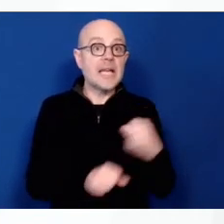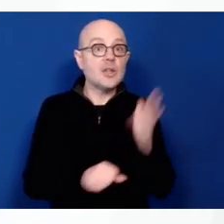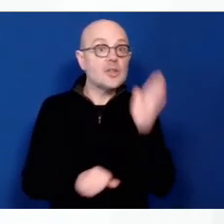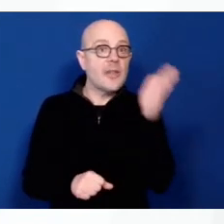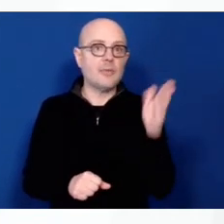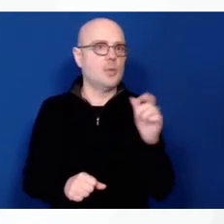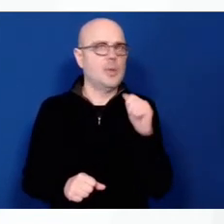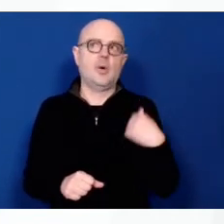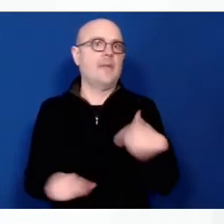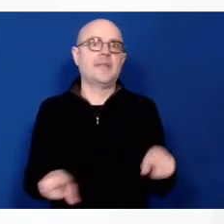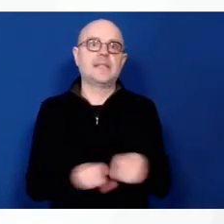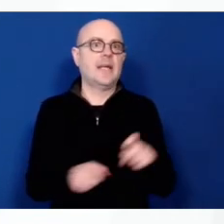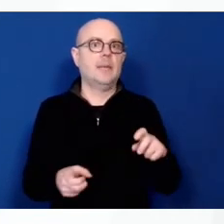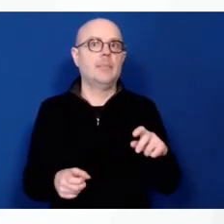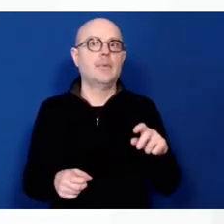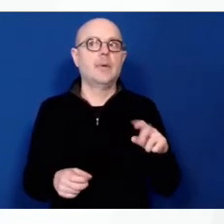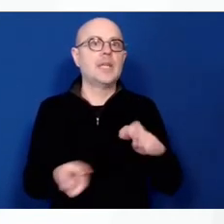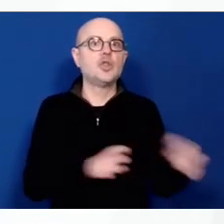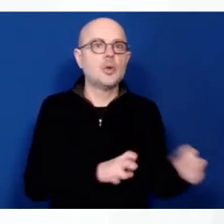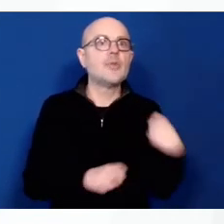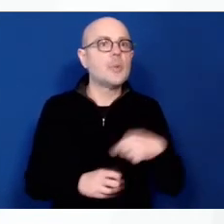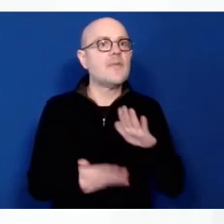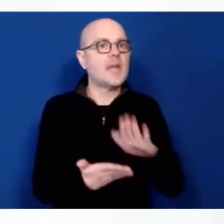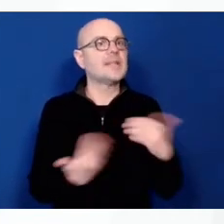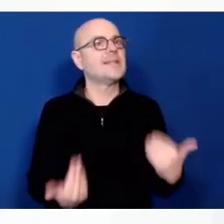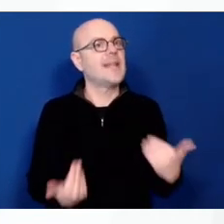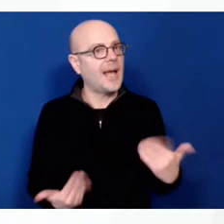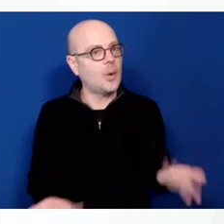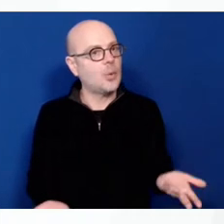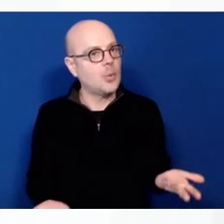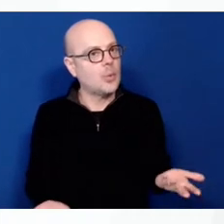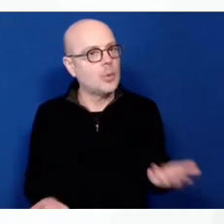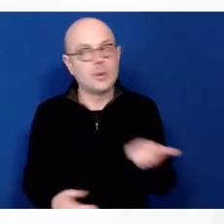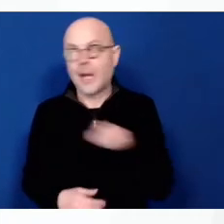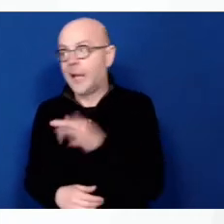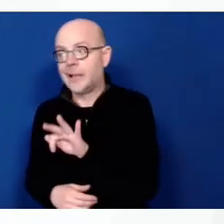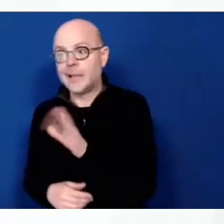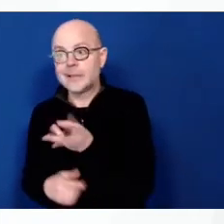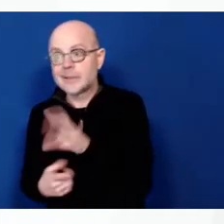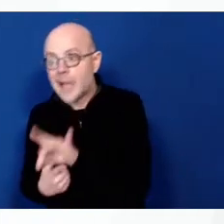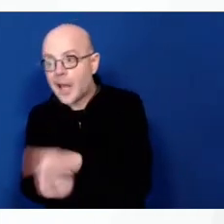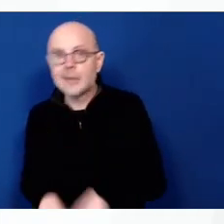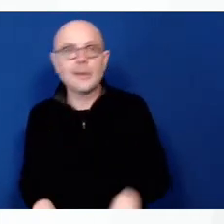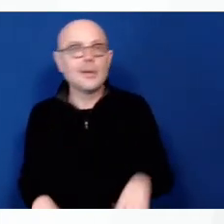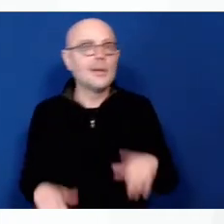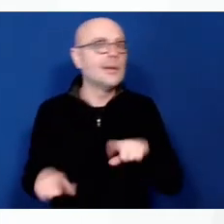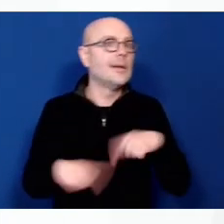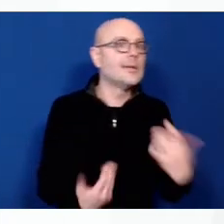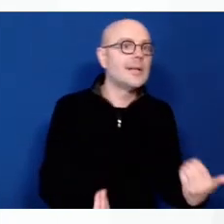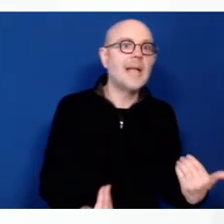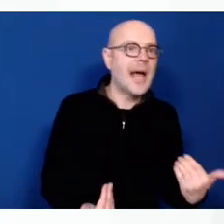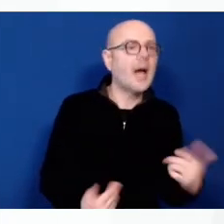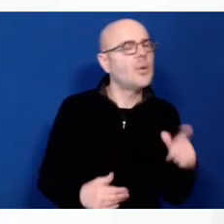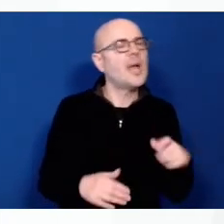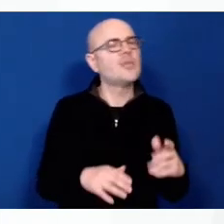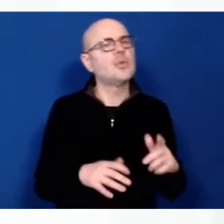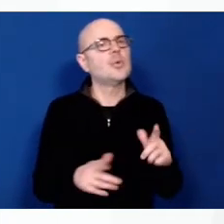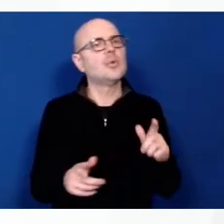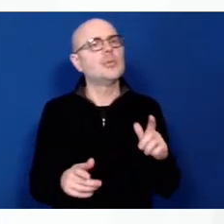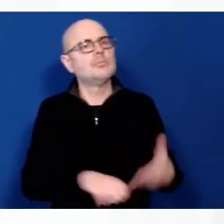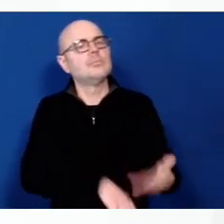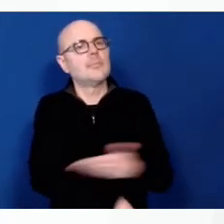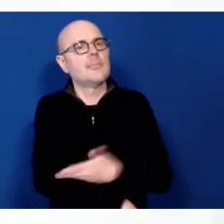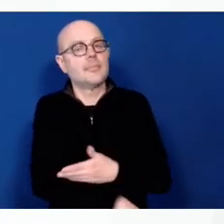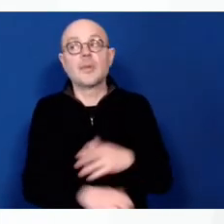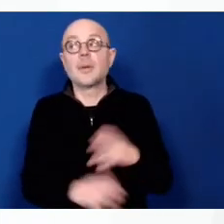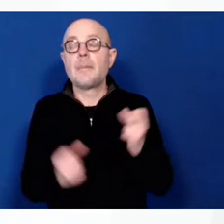in 1968 and 2020? Many across the university, the state, the country, and world are